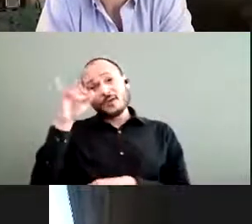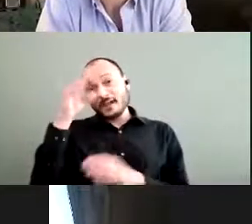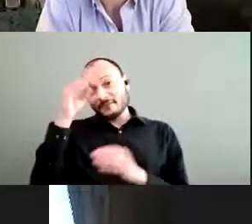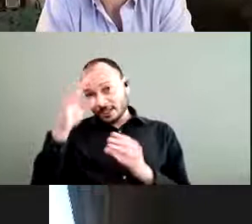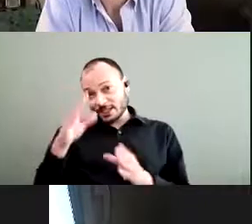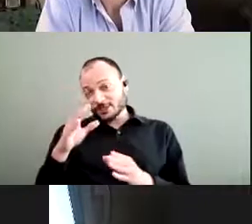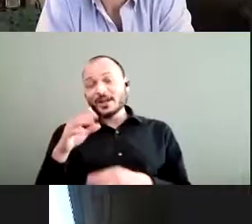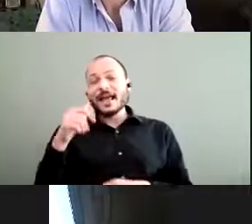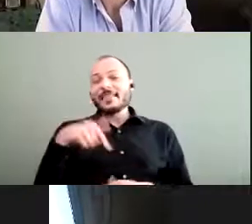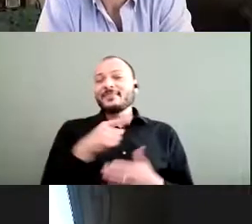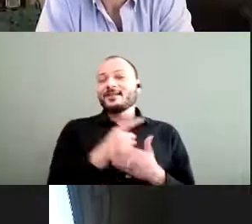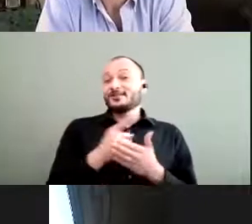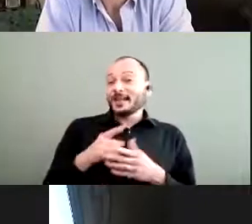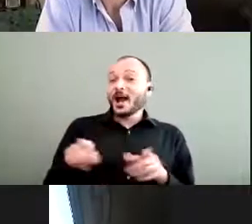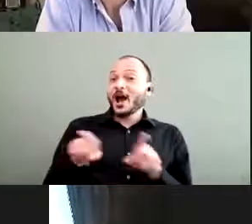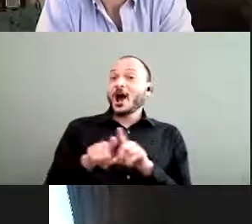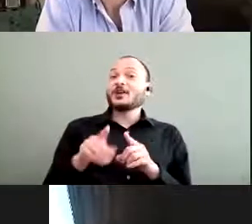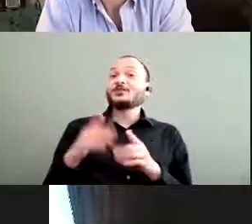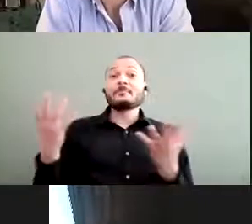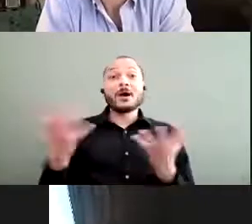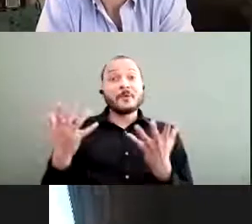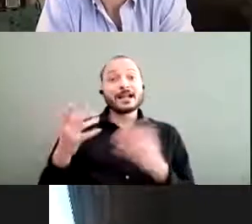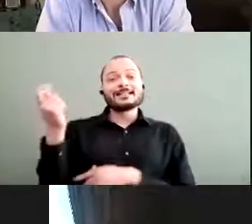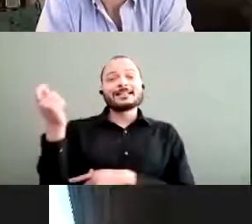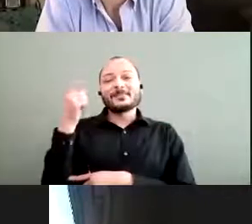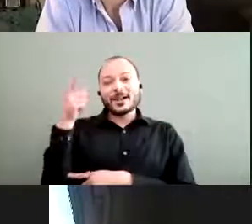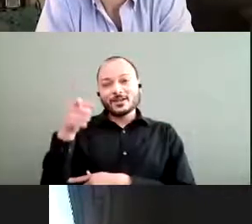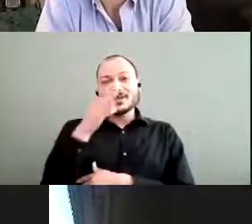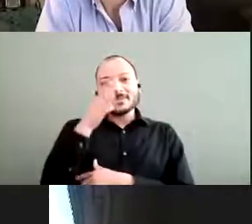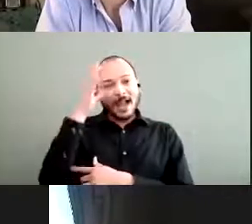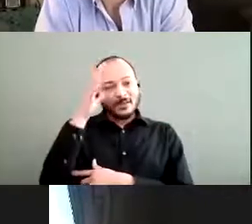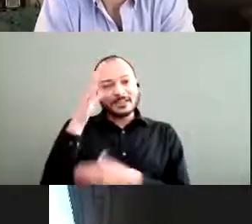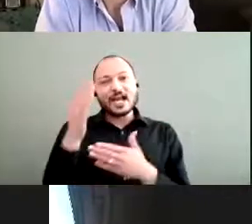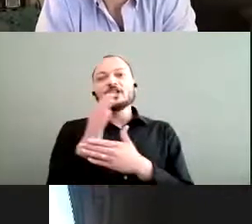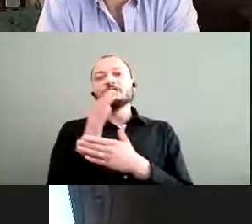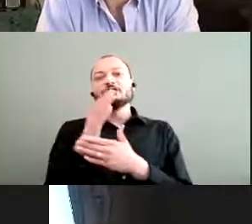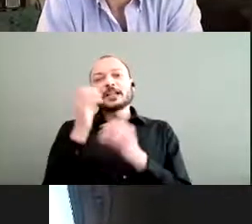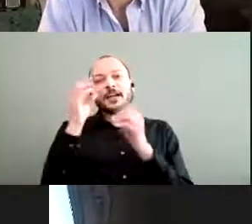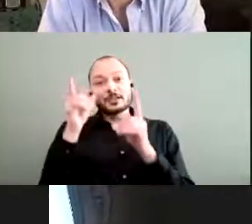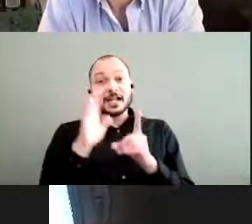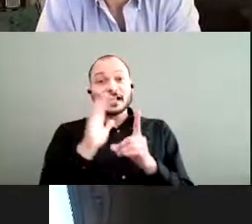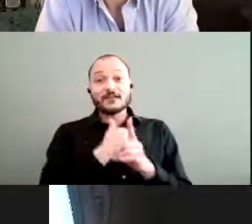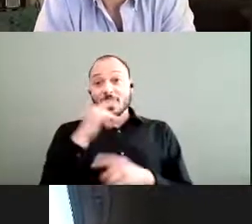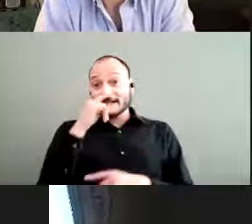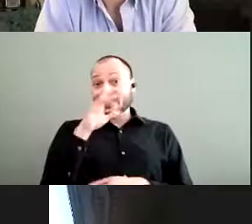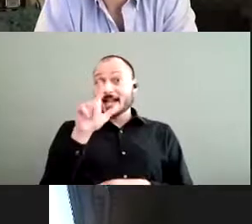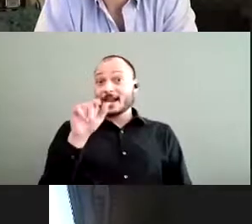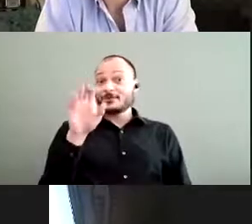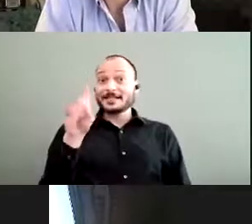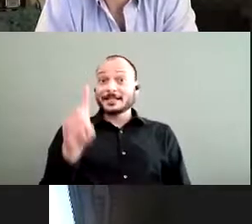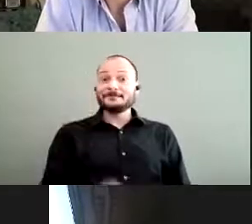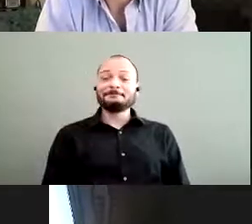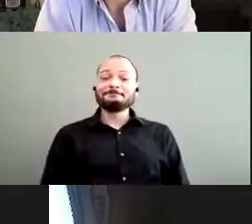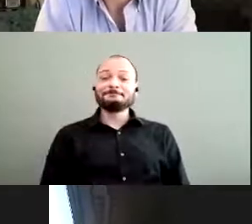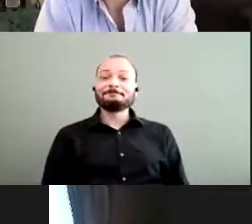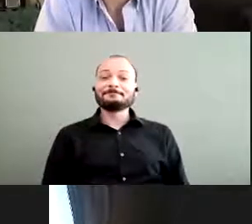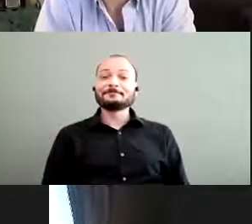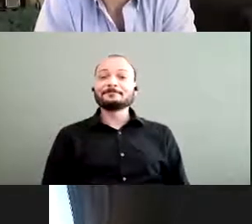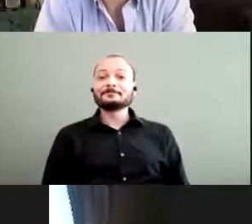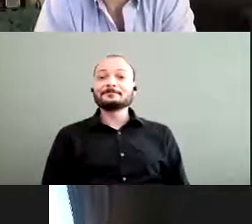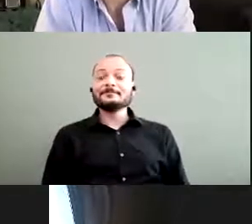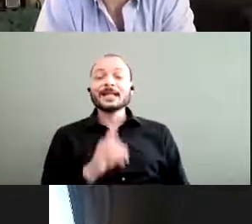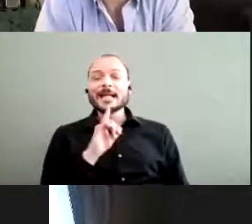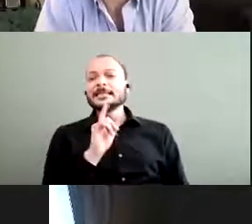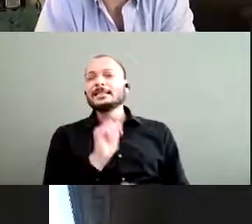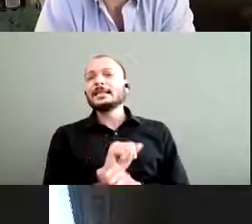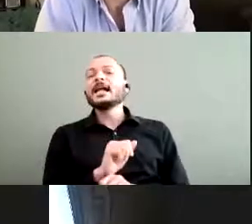this week is also about celebrating you and our shared education of our kiddos in LA Unified. Indeed. And so a few